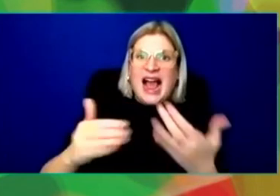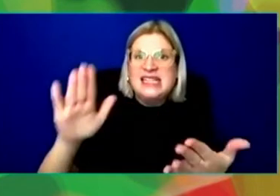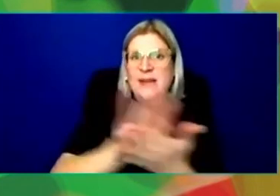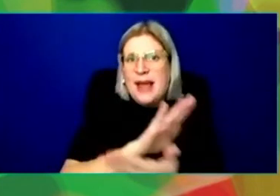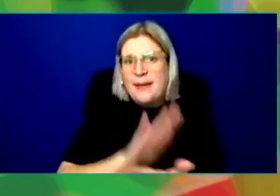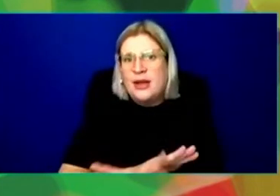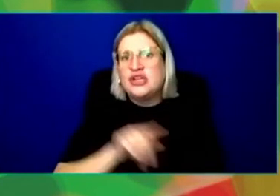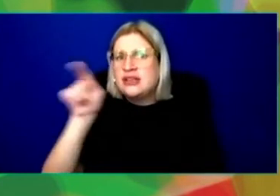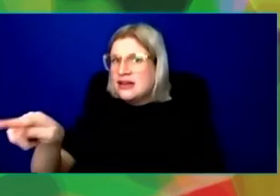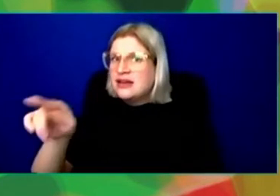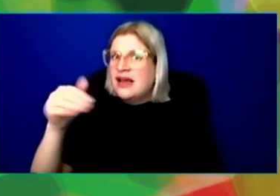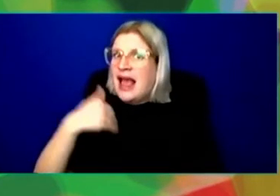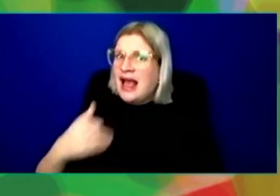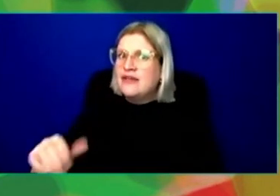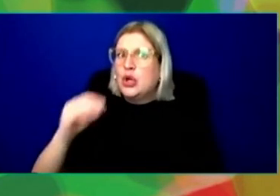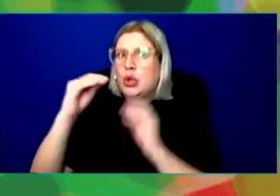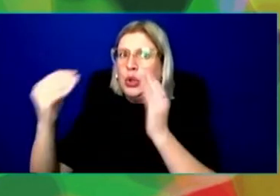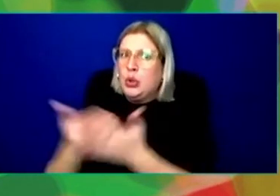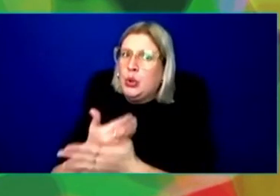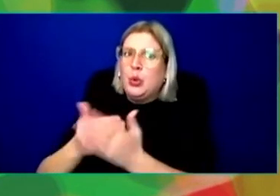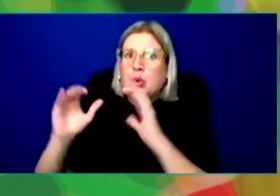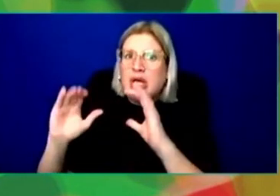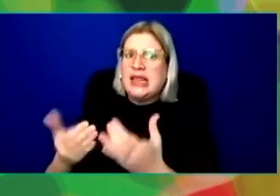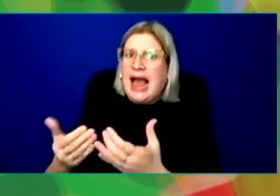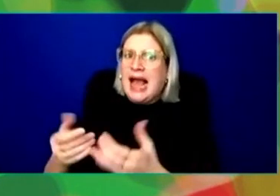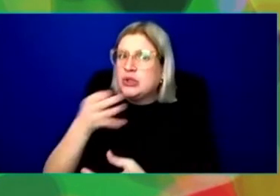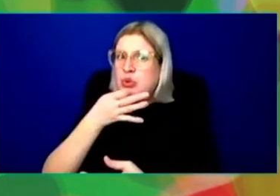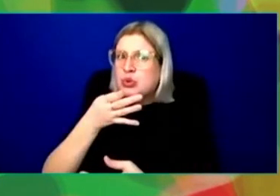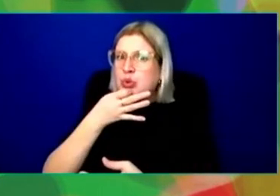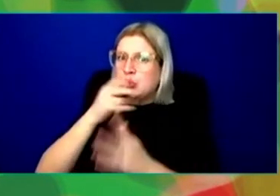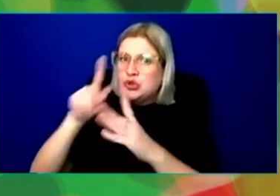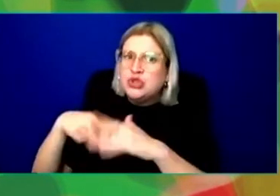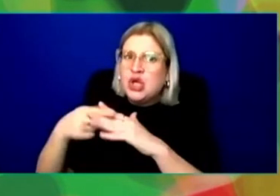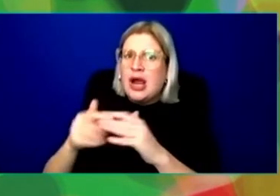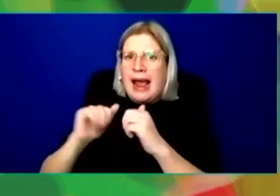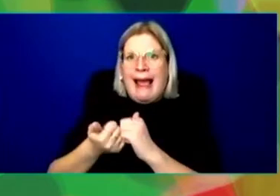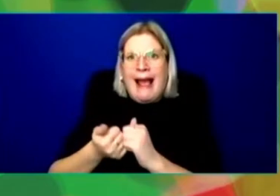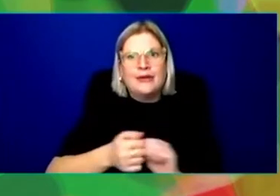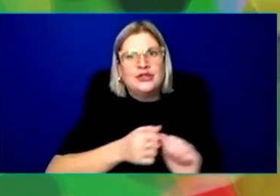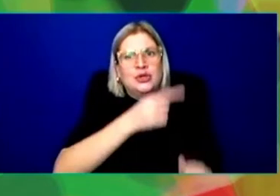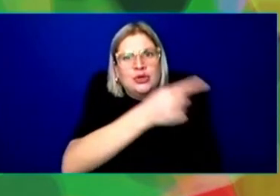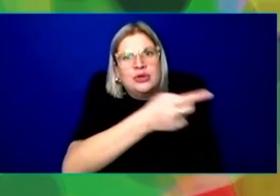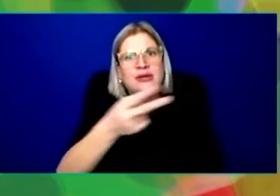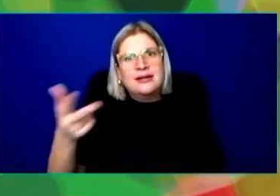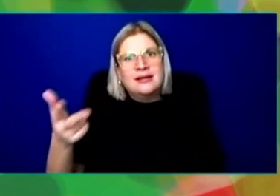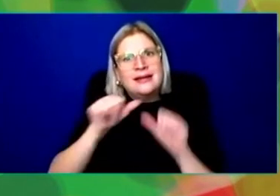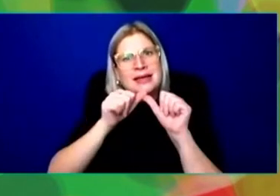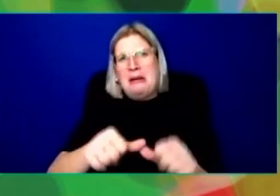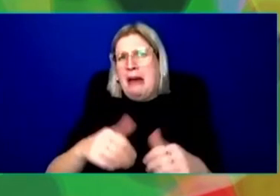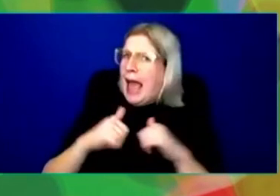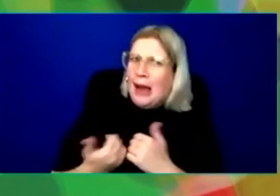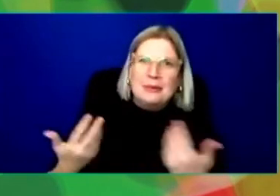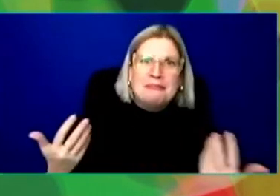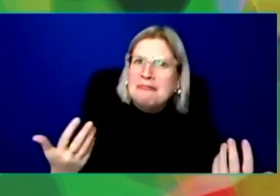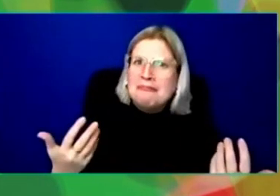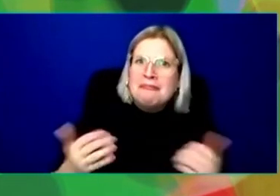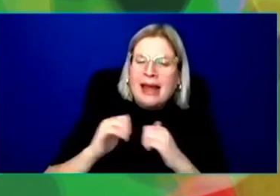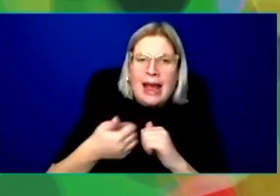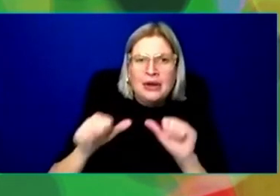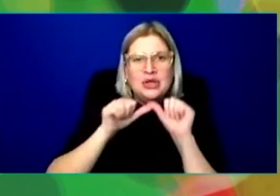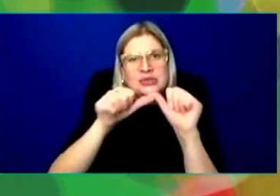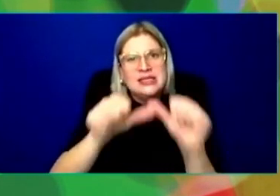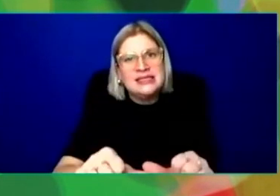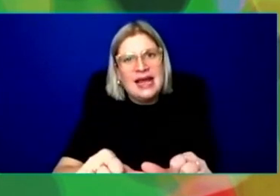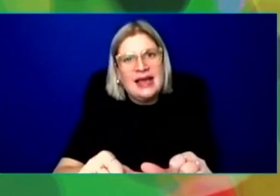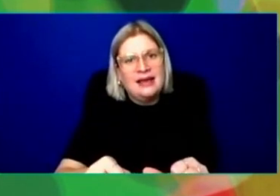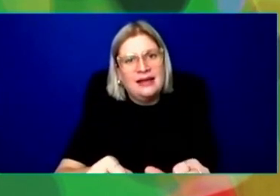up at Columbia. And I'm just like, how do you all, you know, keep going? Like, how do you sustain yourselves and